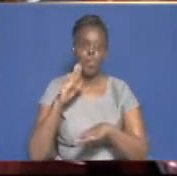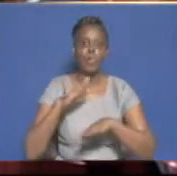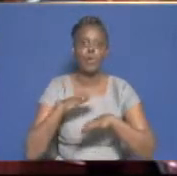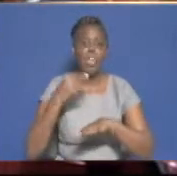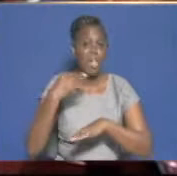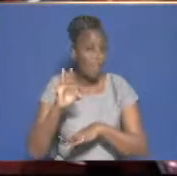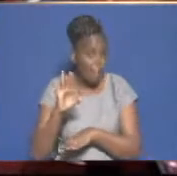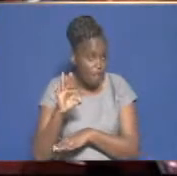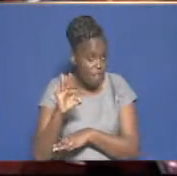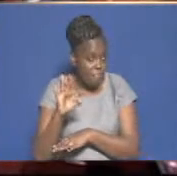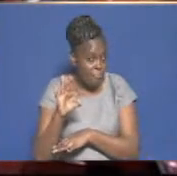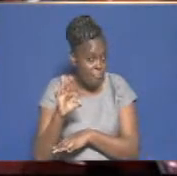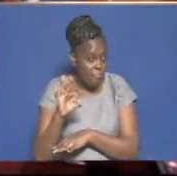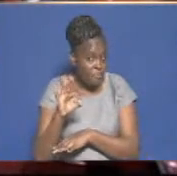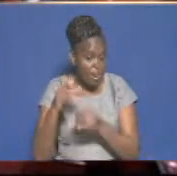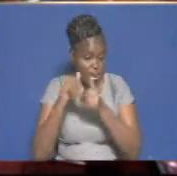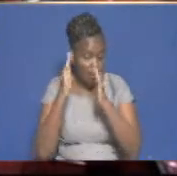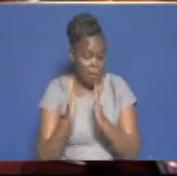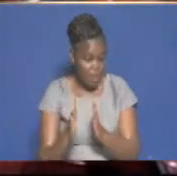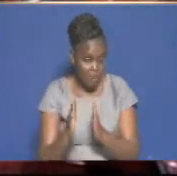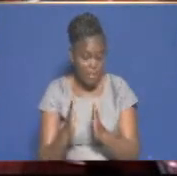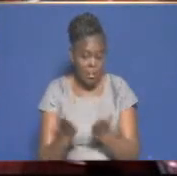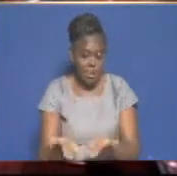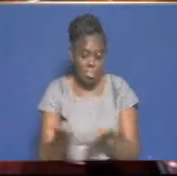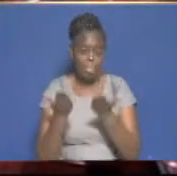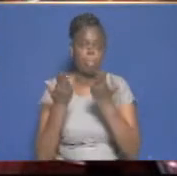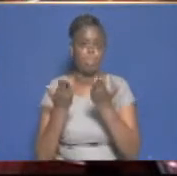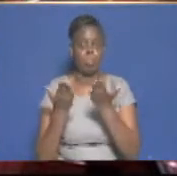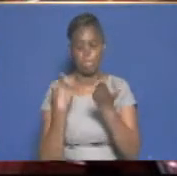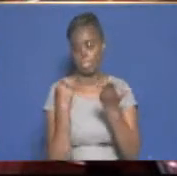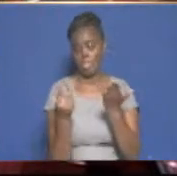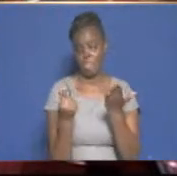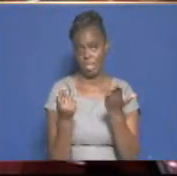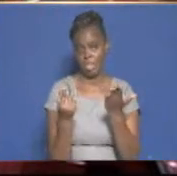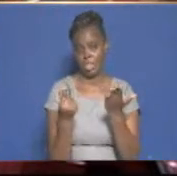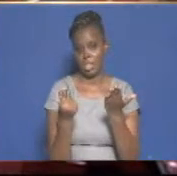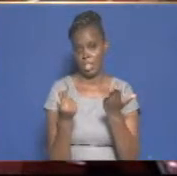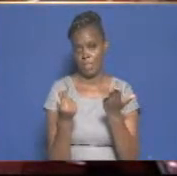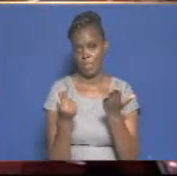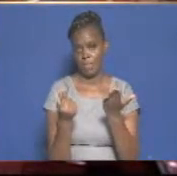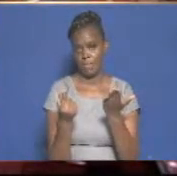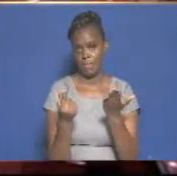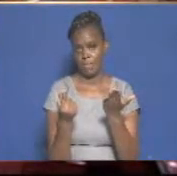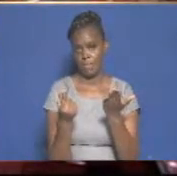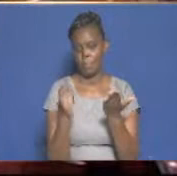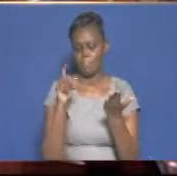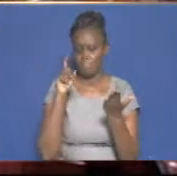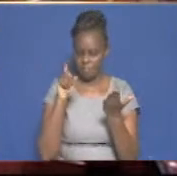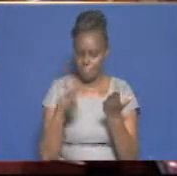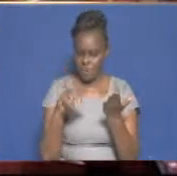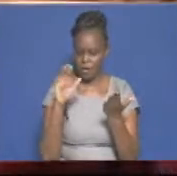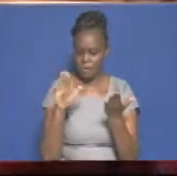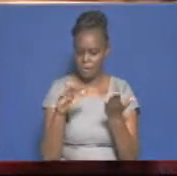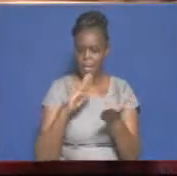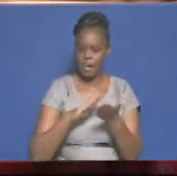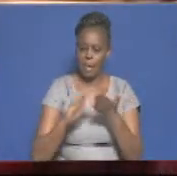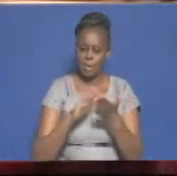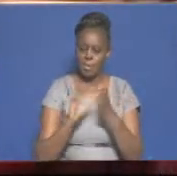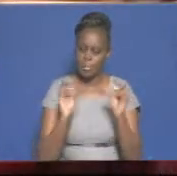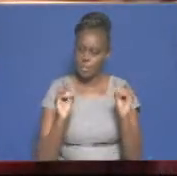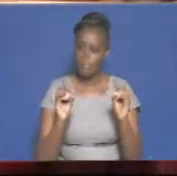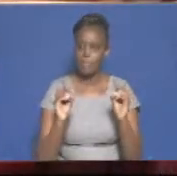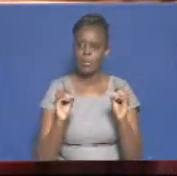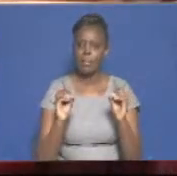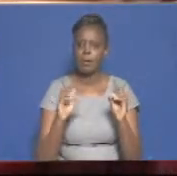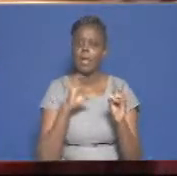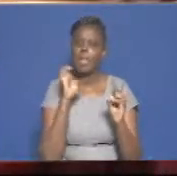you find the way the leaders have been elevated in the recent times, there should be never an excuse of taking